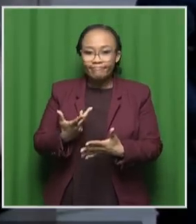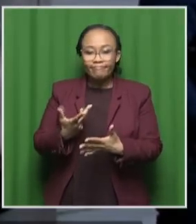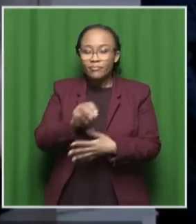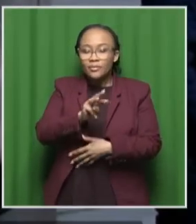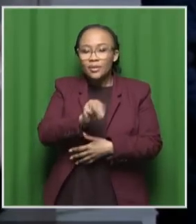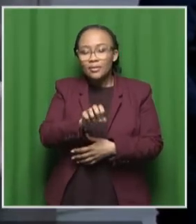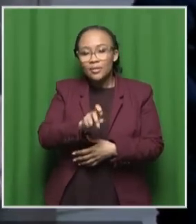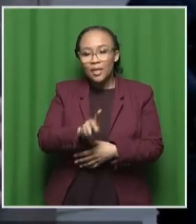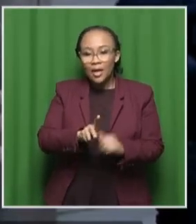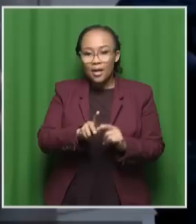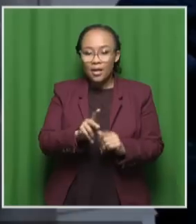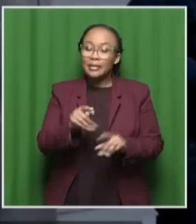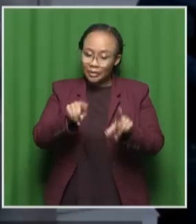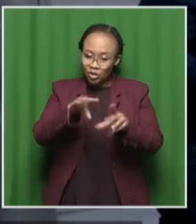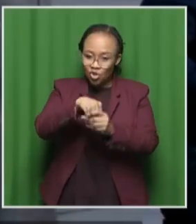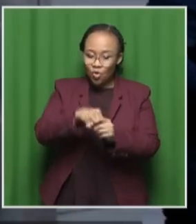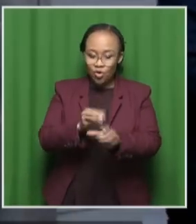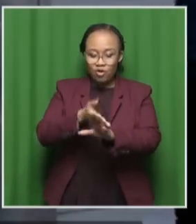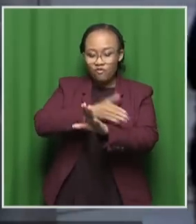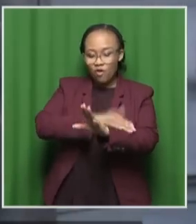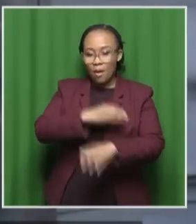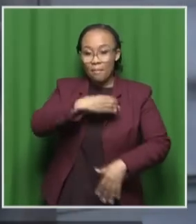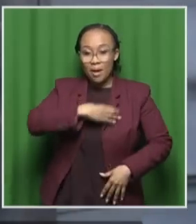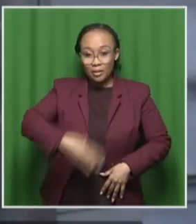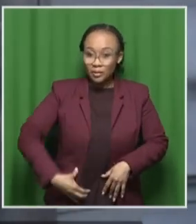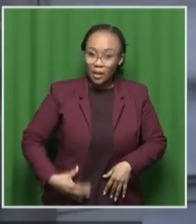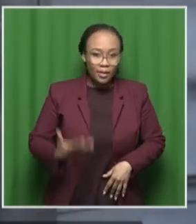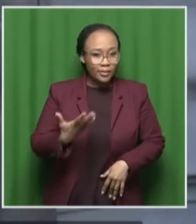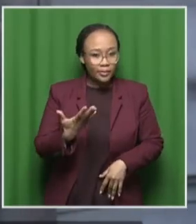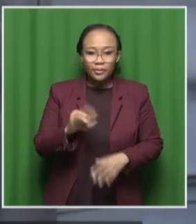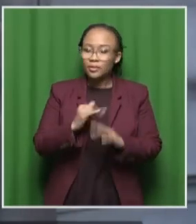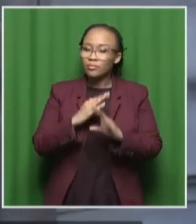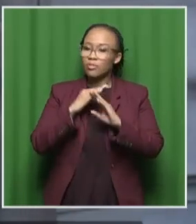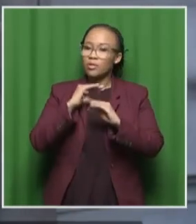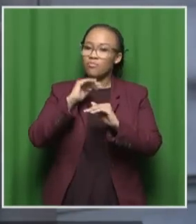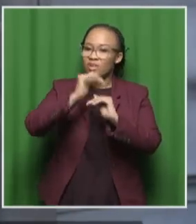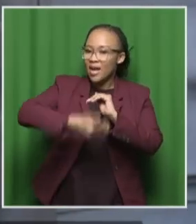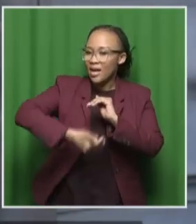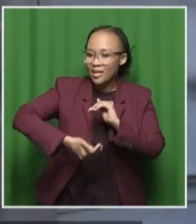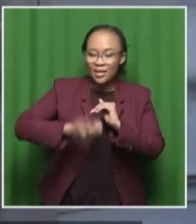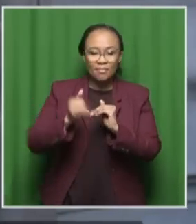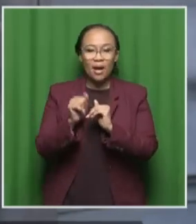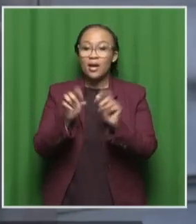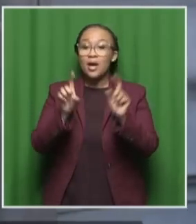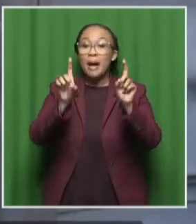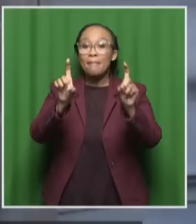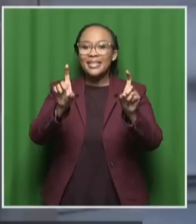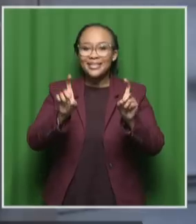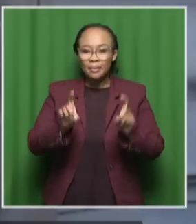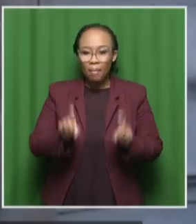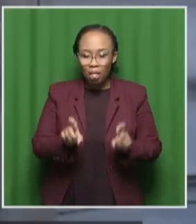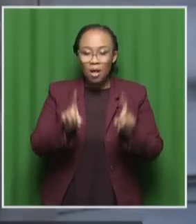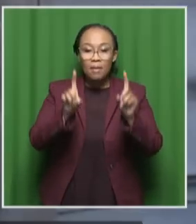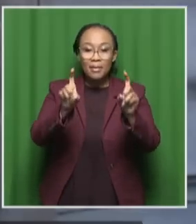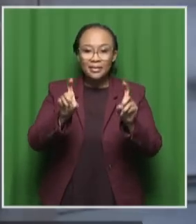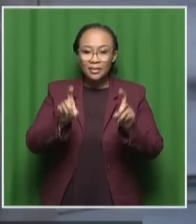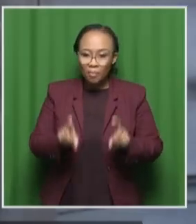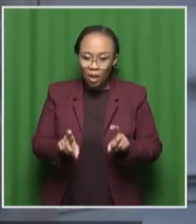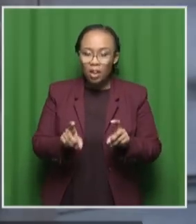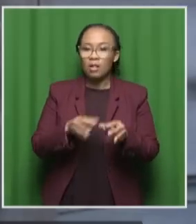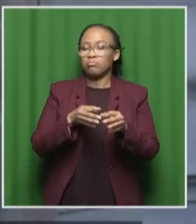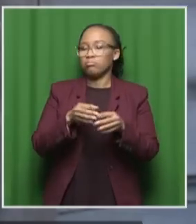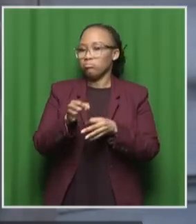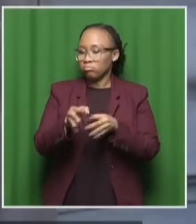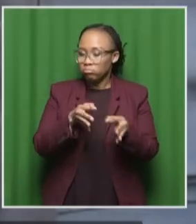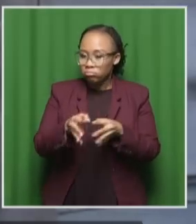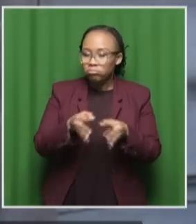MK party and the former president isn't protected by the BioWatch principle. Remember, that principle speaks to public interest litigants who